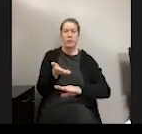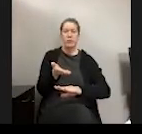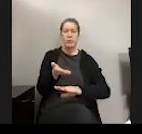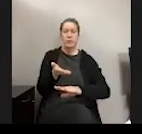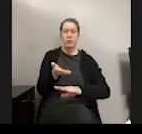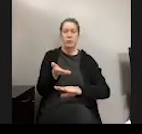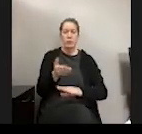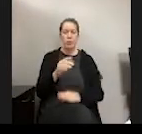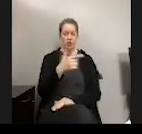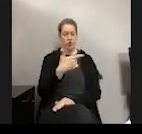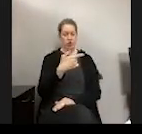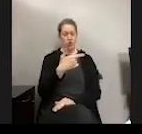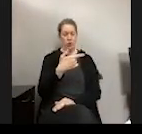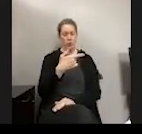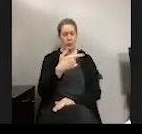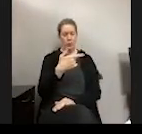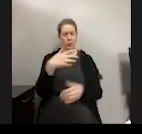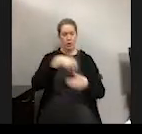guiding principles.